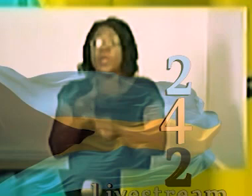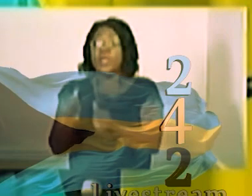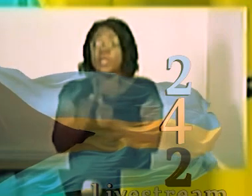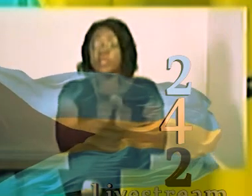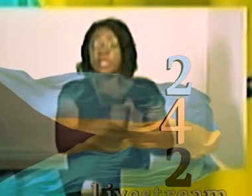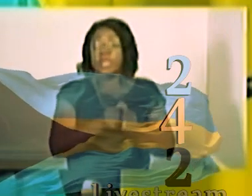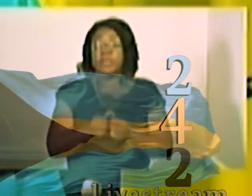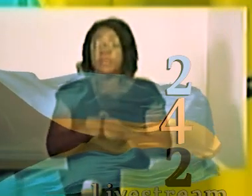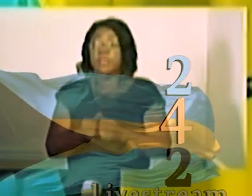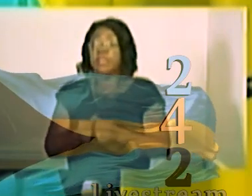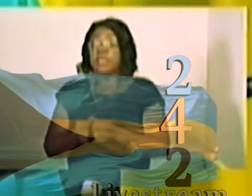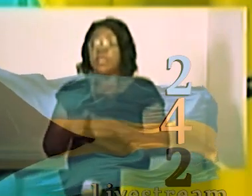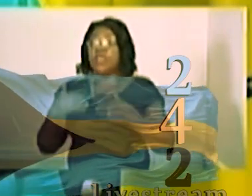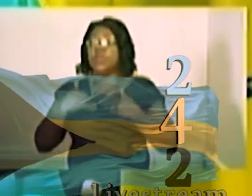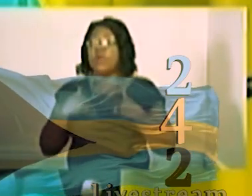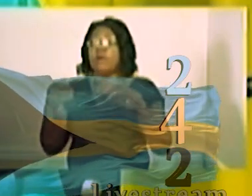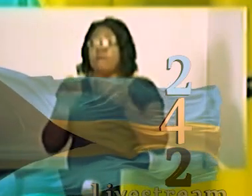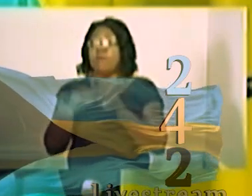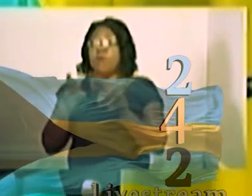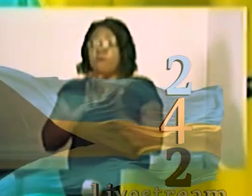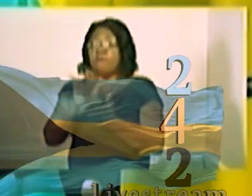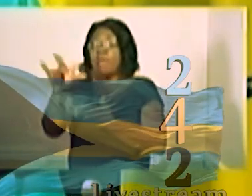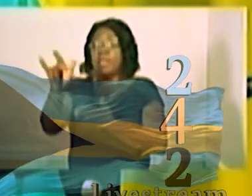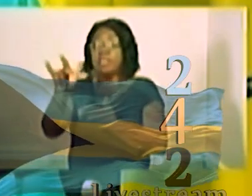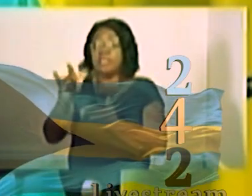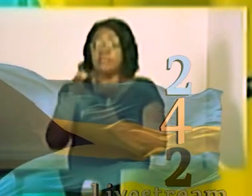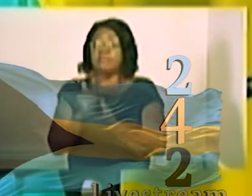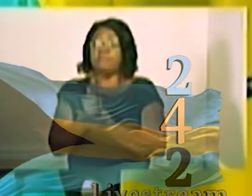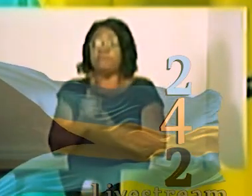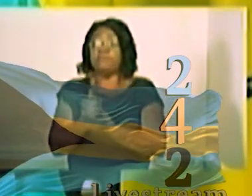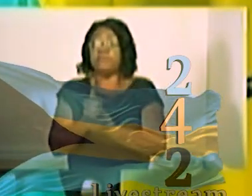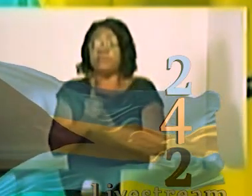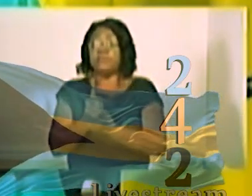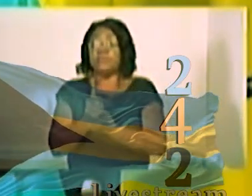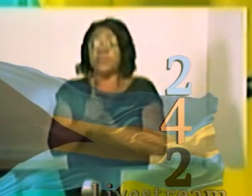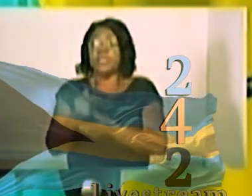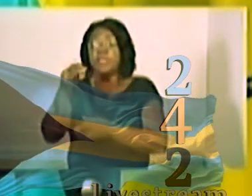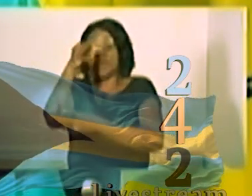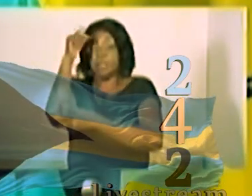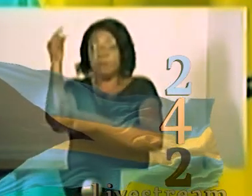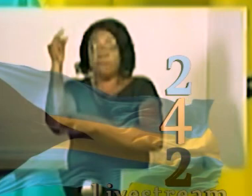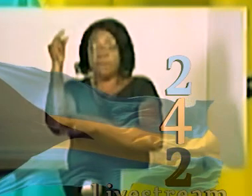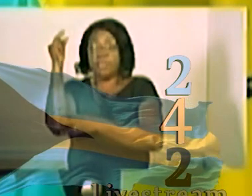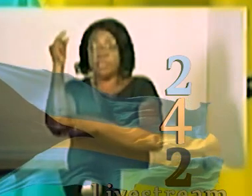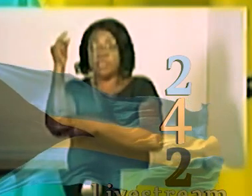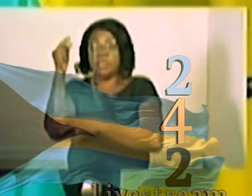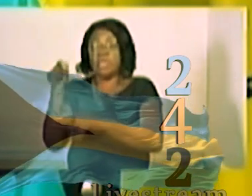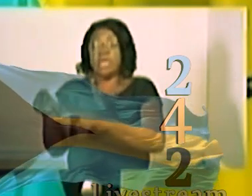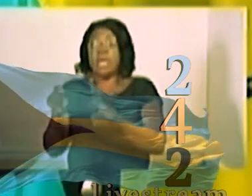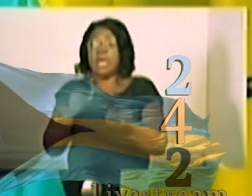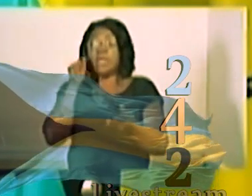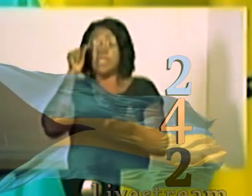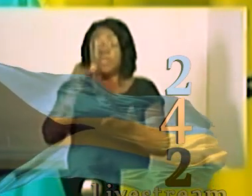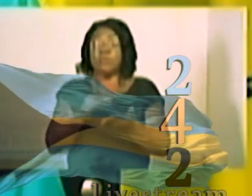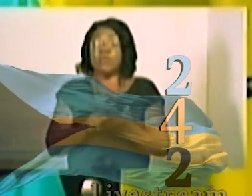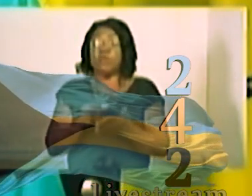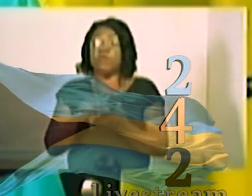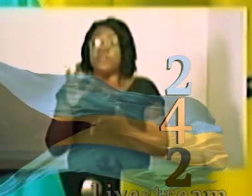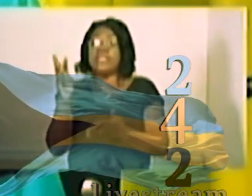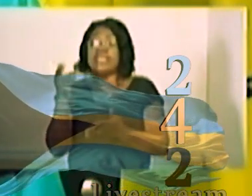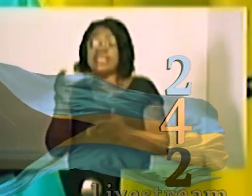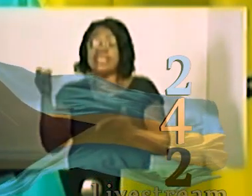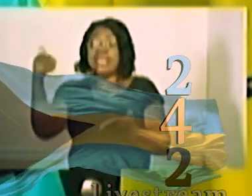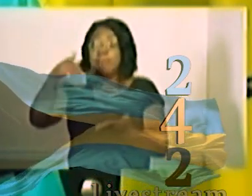to arrange more flights as necessary. The government has approved